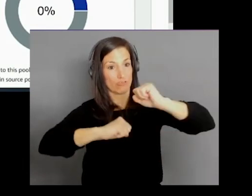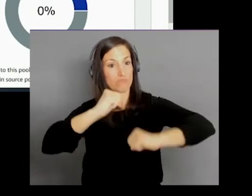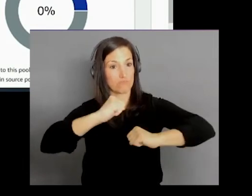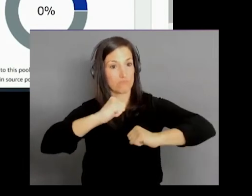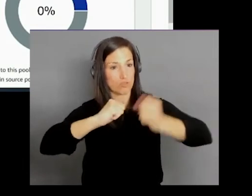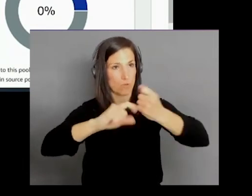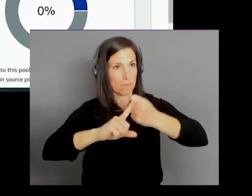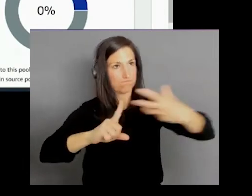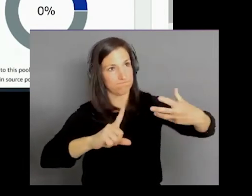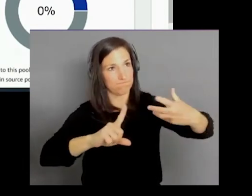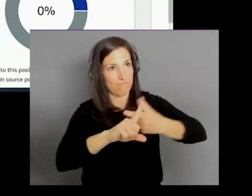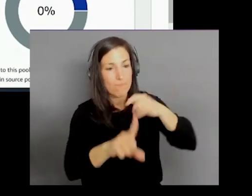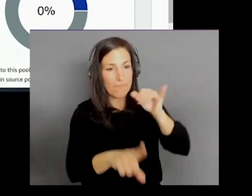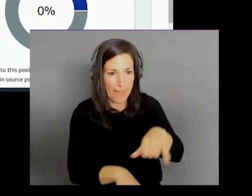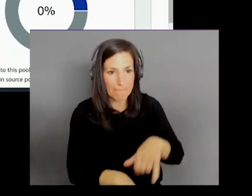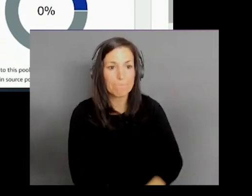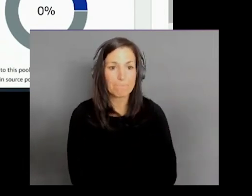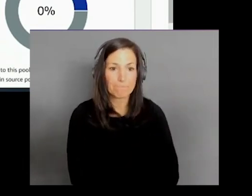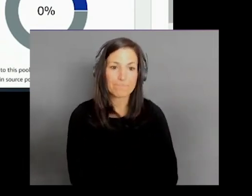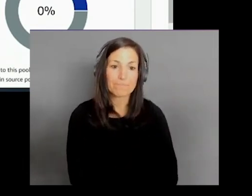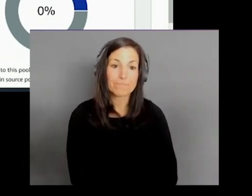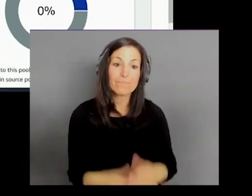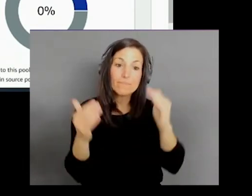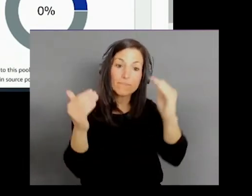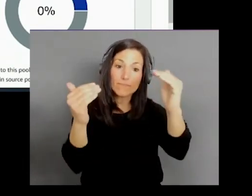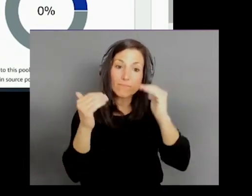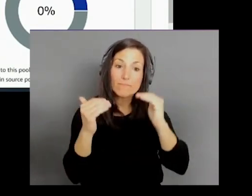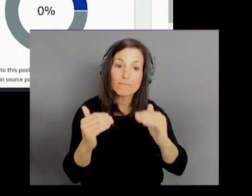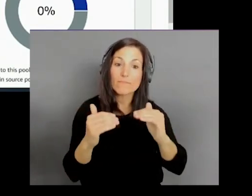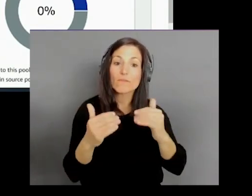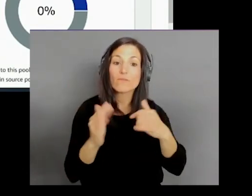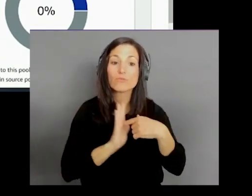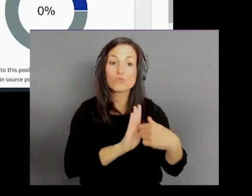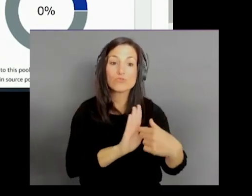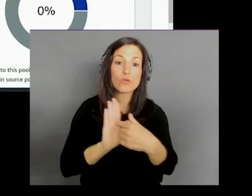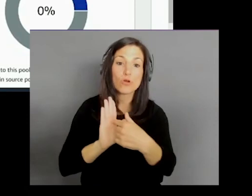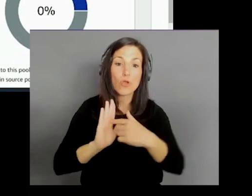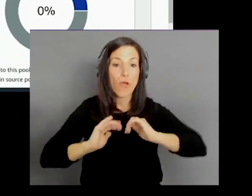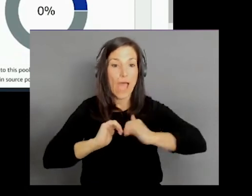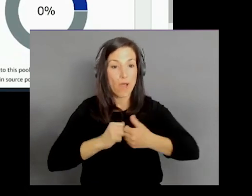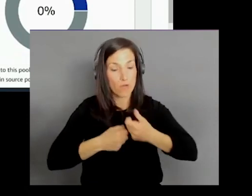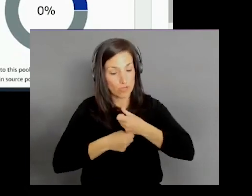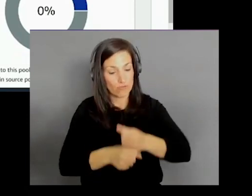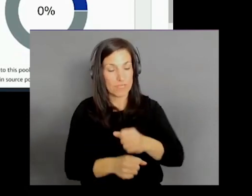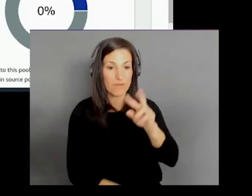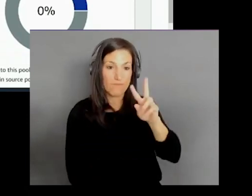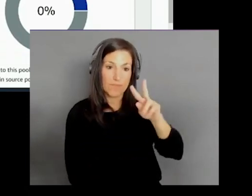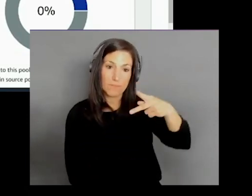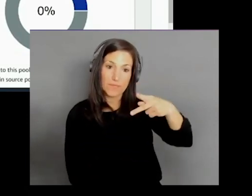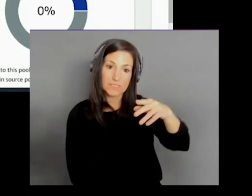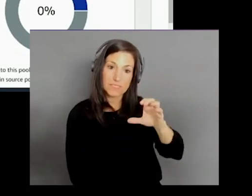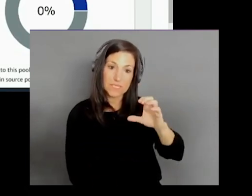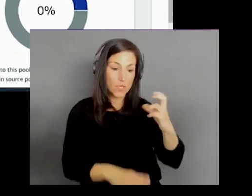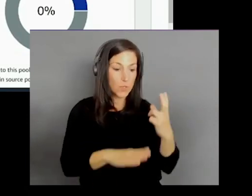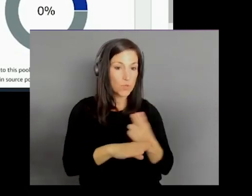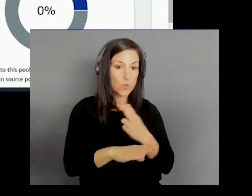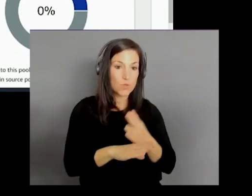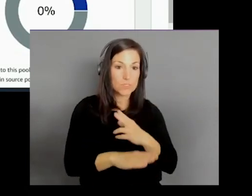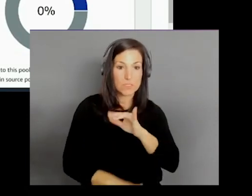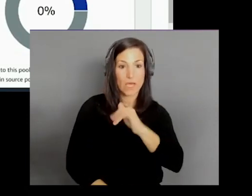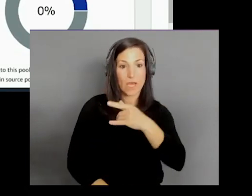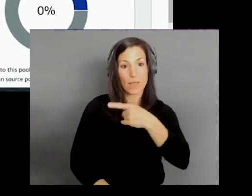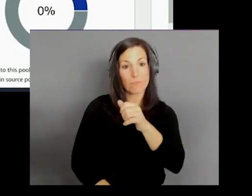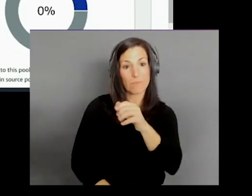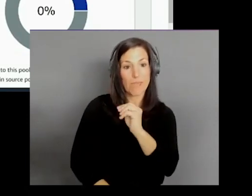But next, I want to show you how I can now create a VPC using the Ipam rules and the pools that we